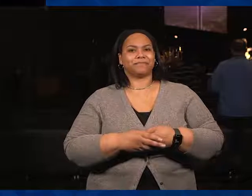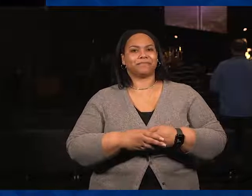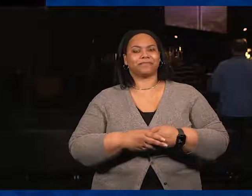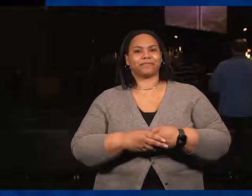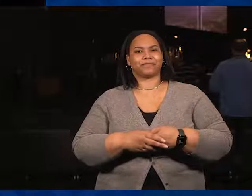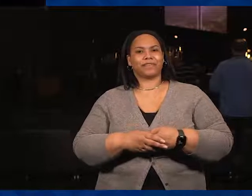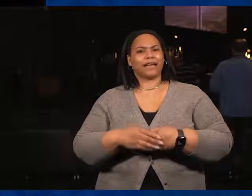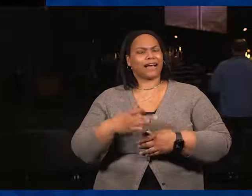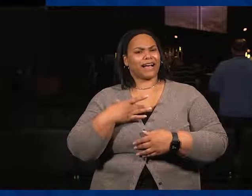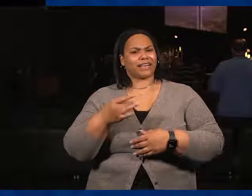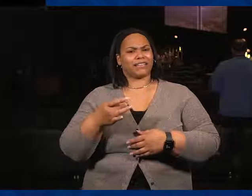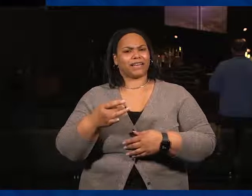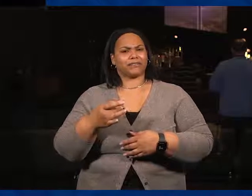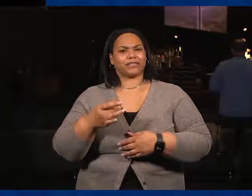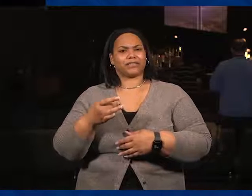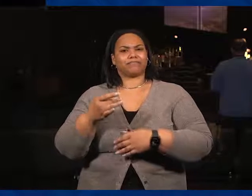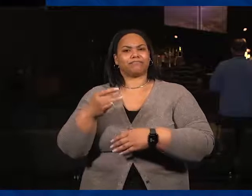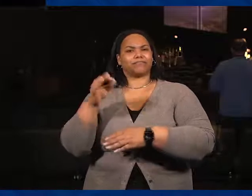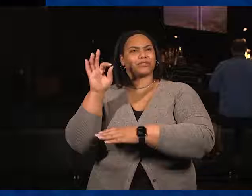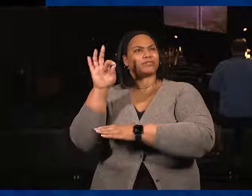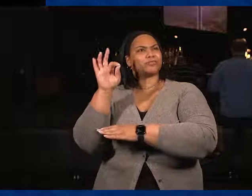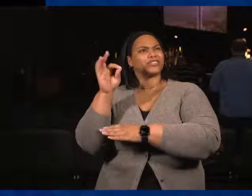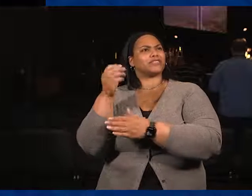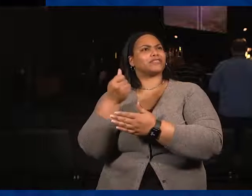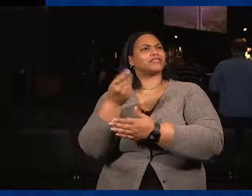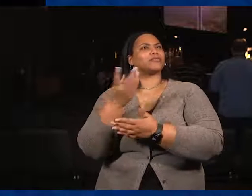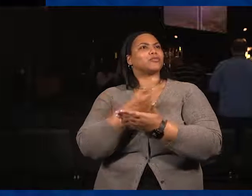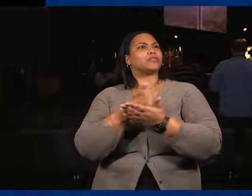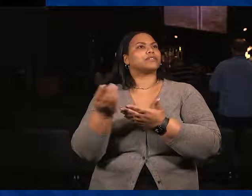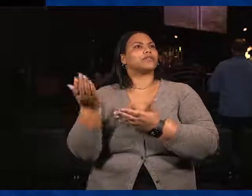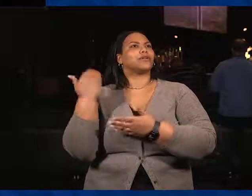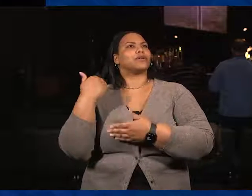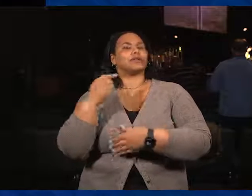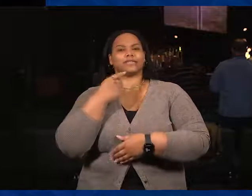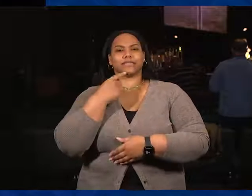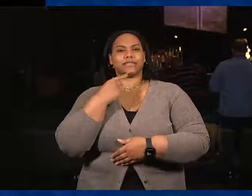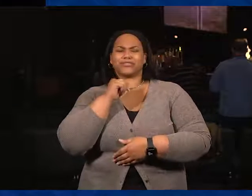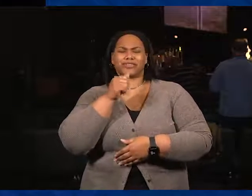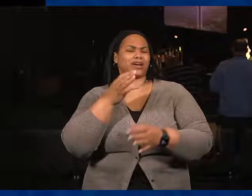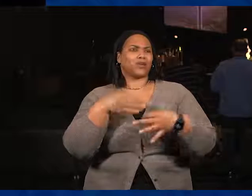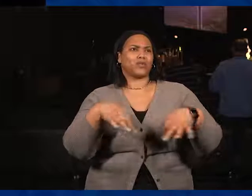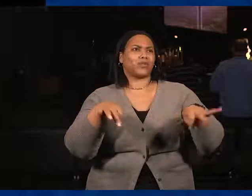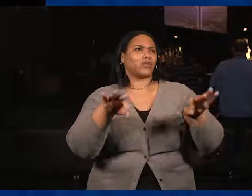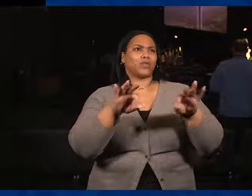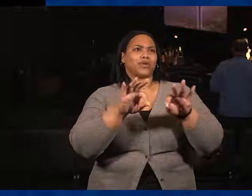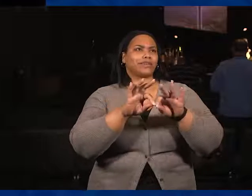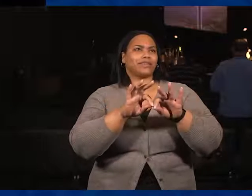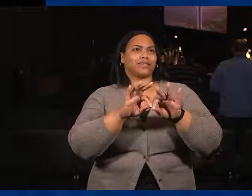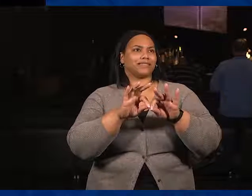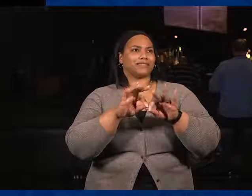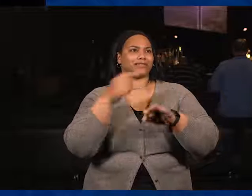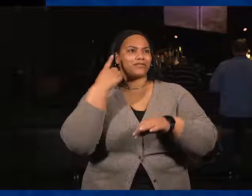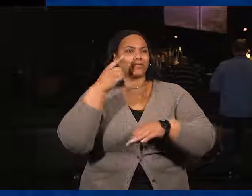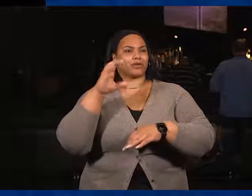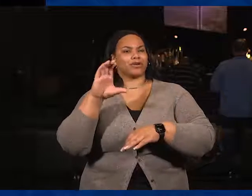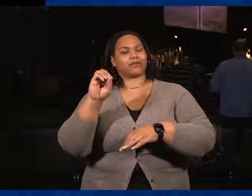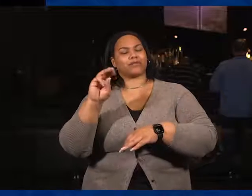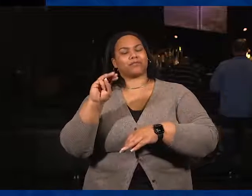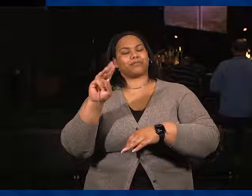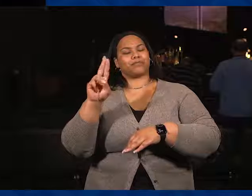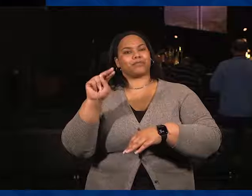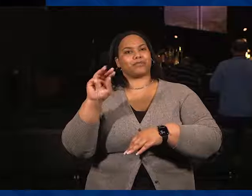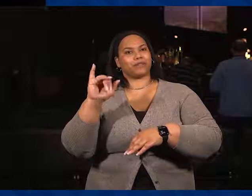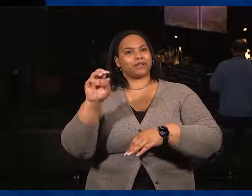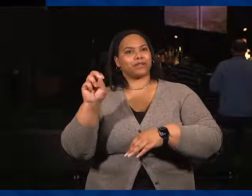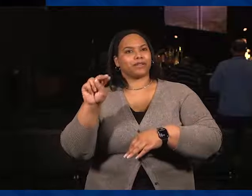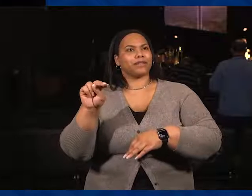when our guest speaker a few weeks ago said, you don't have to be worthy to come to this table. You just have to be